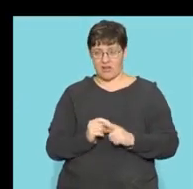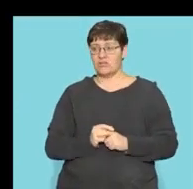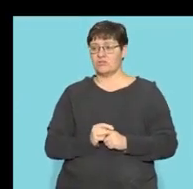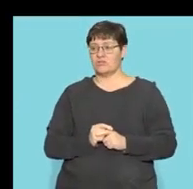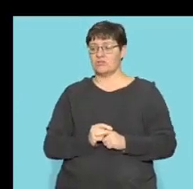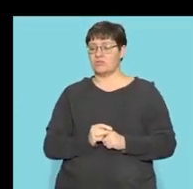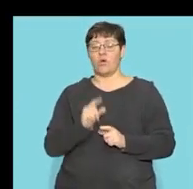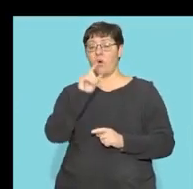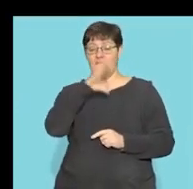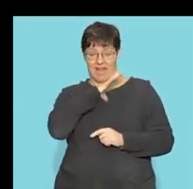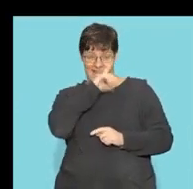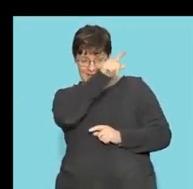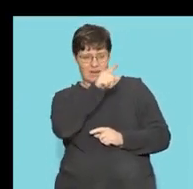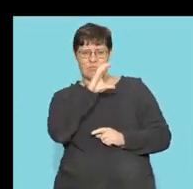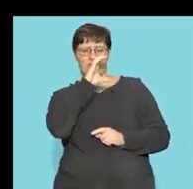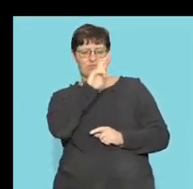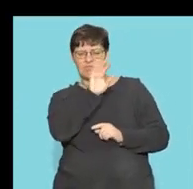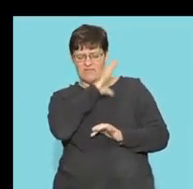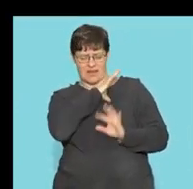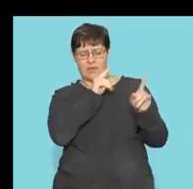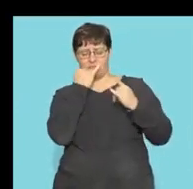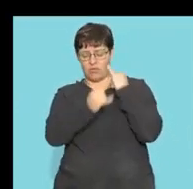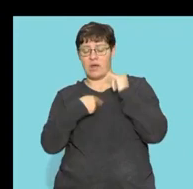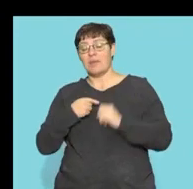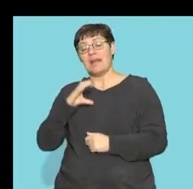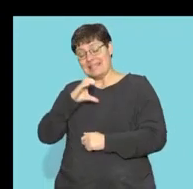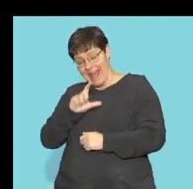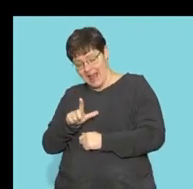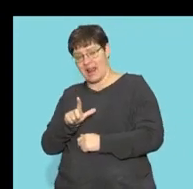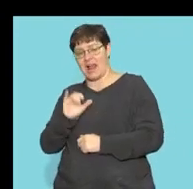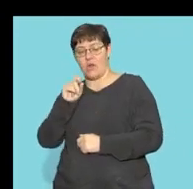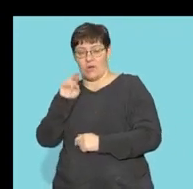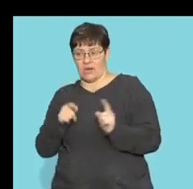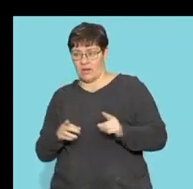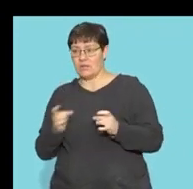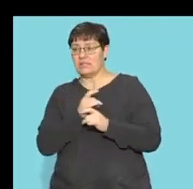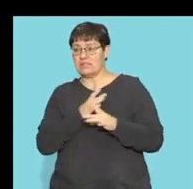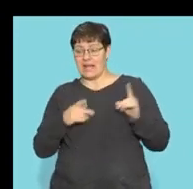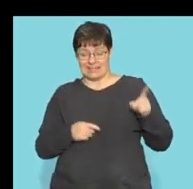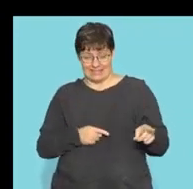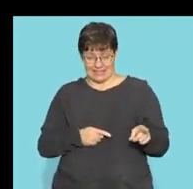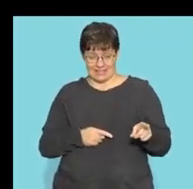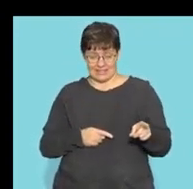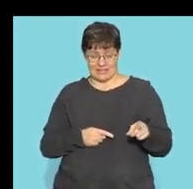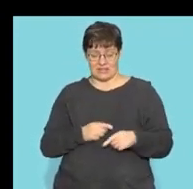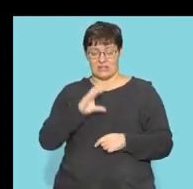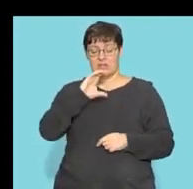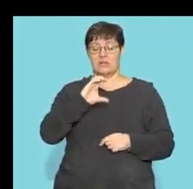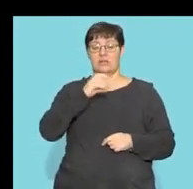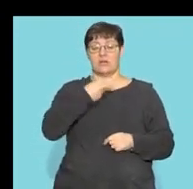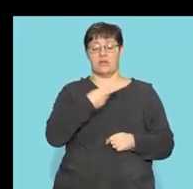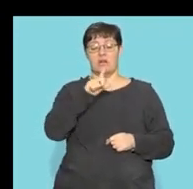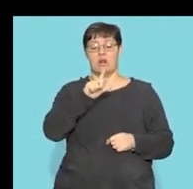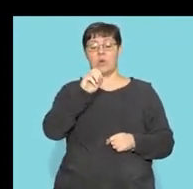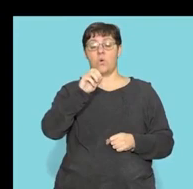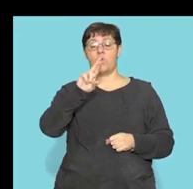it so that the copper reaction is fine. Sorry, the chloride reaction. We're going to say the chloride ion, this is the ion, the starting point.